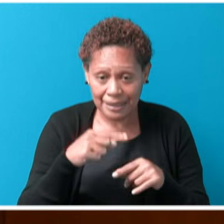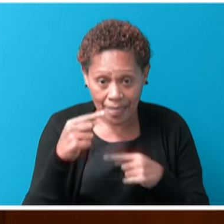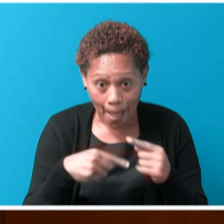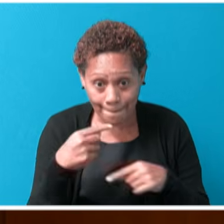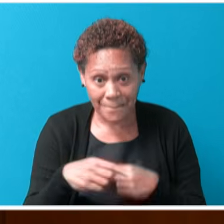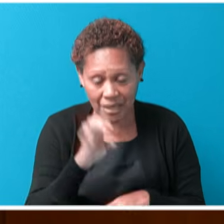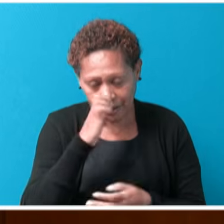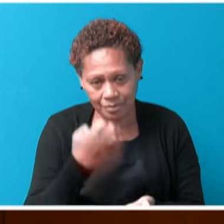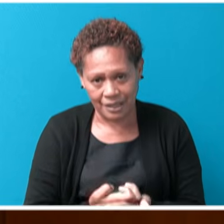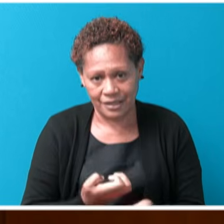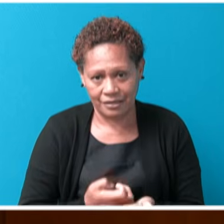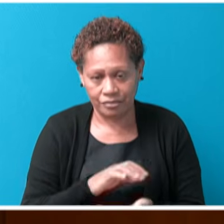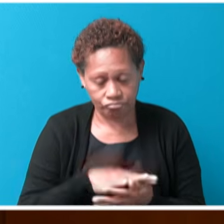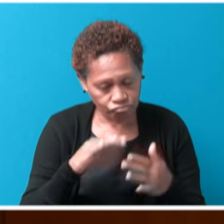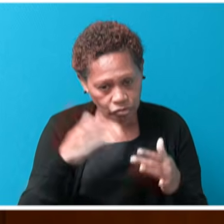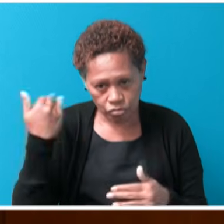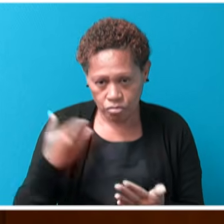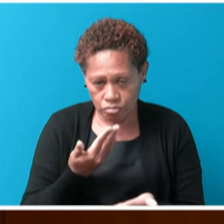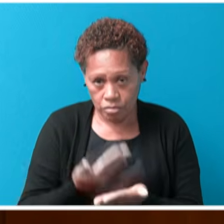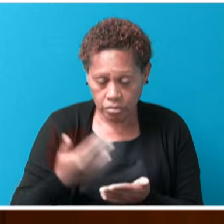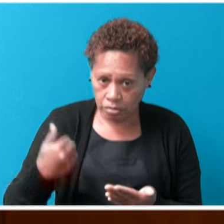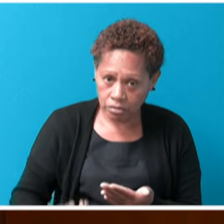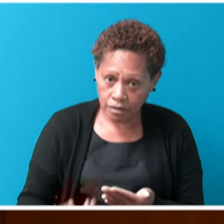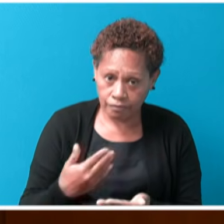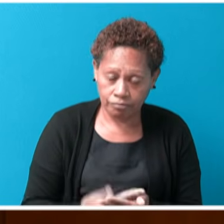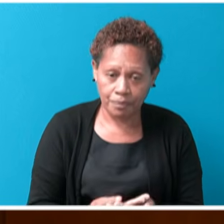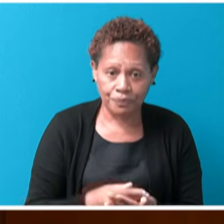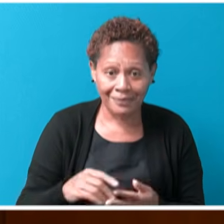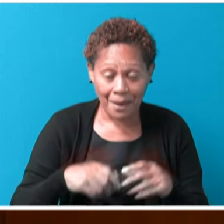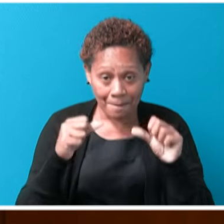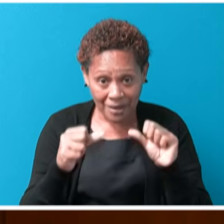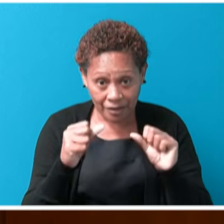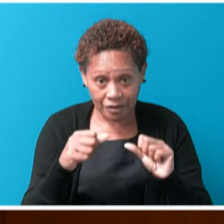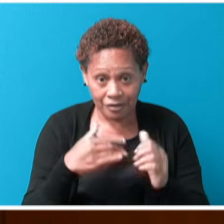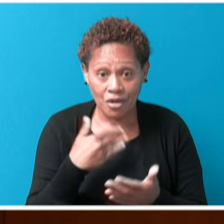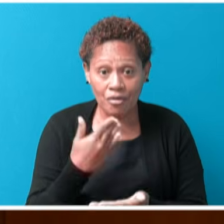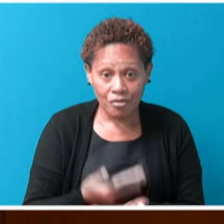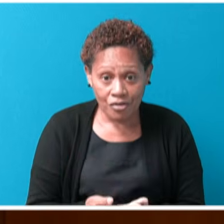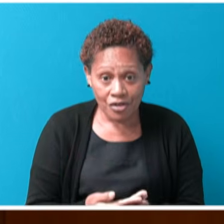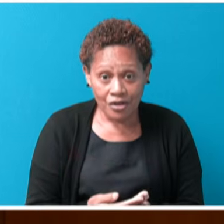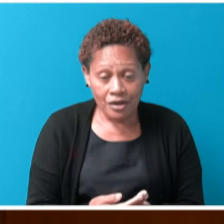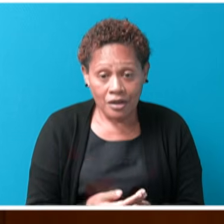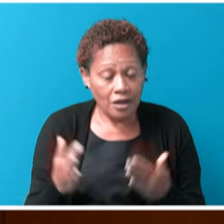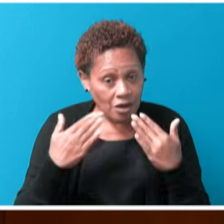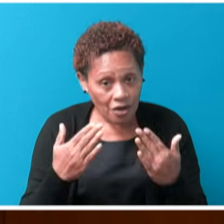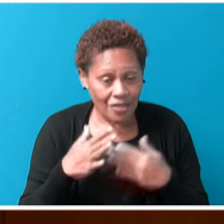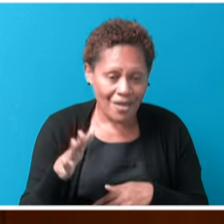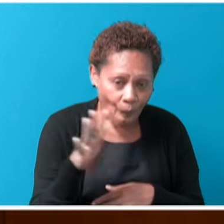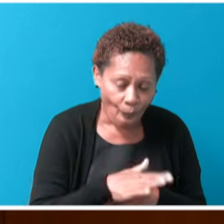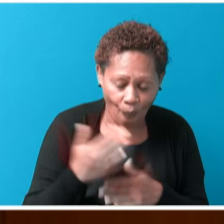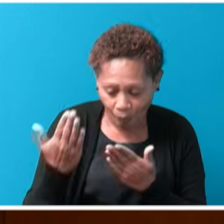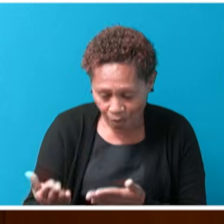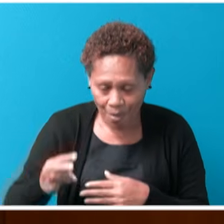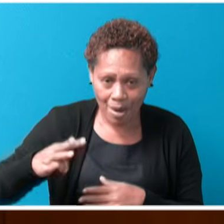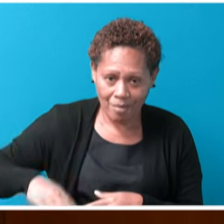expediency. On behalf of the government, I thank His Excellency the President for his address, and I thank all honourable members